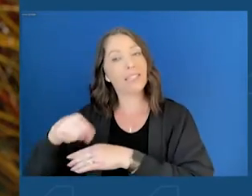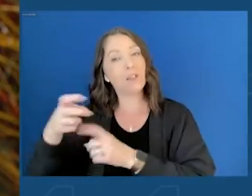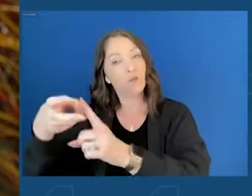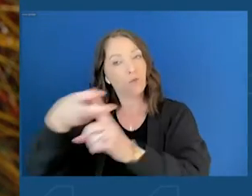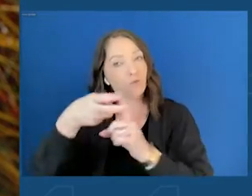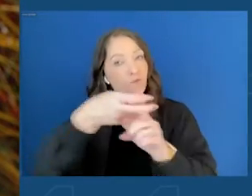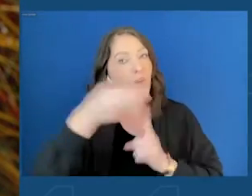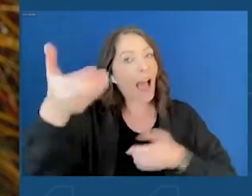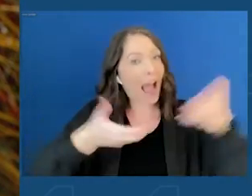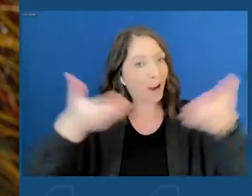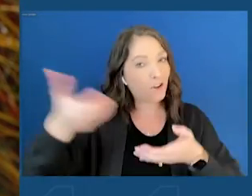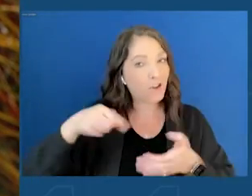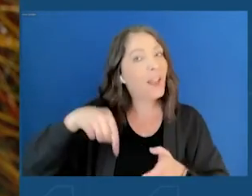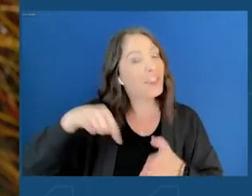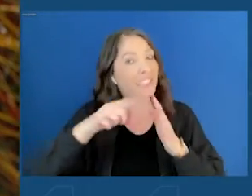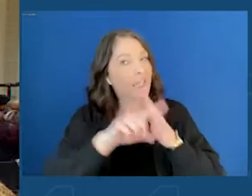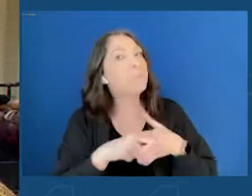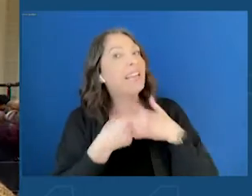beginning.